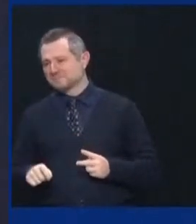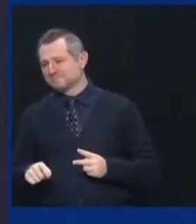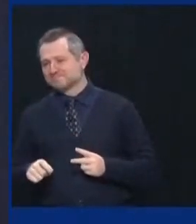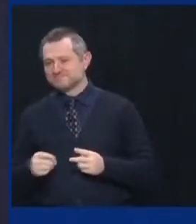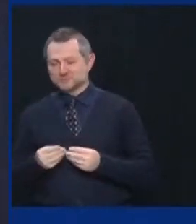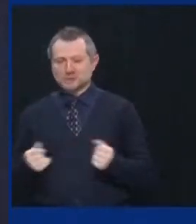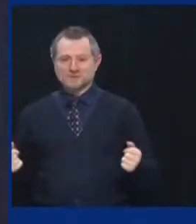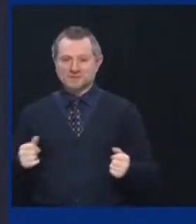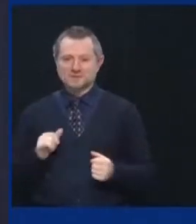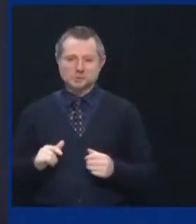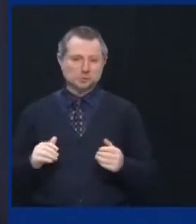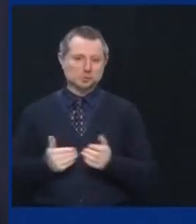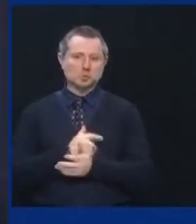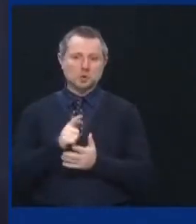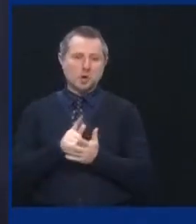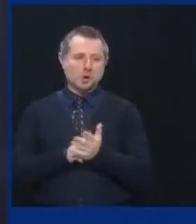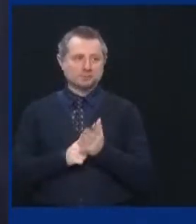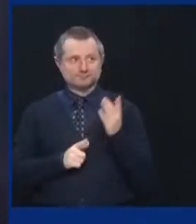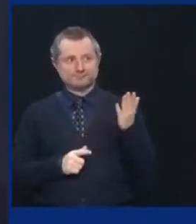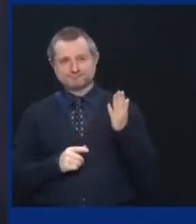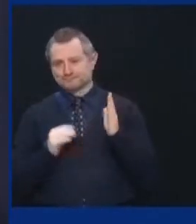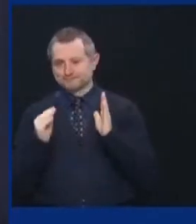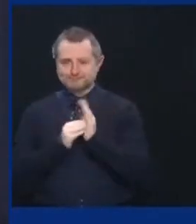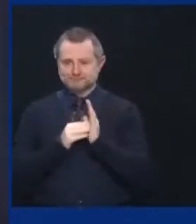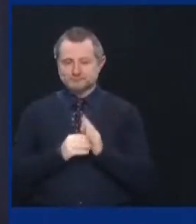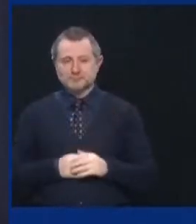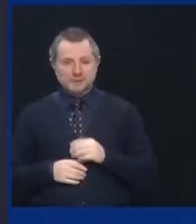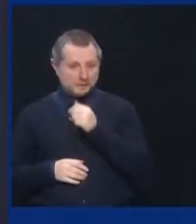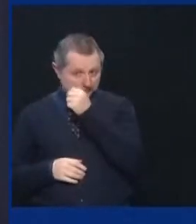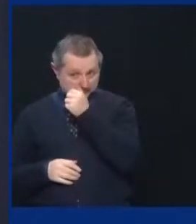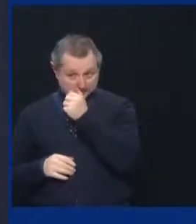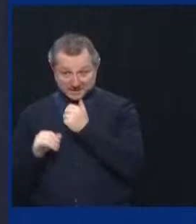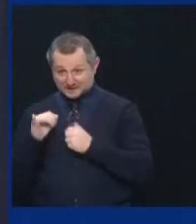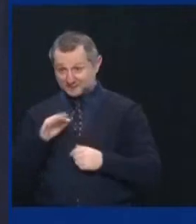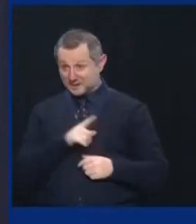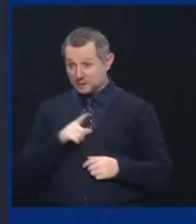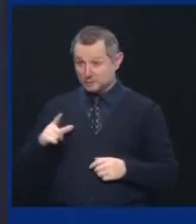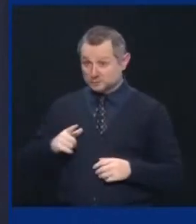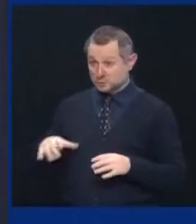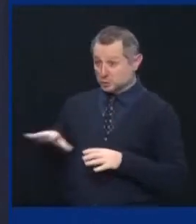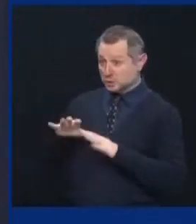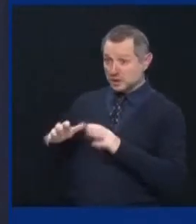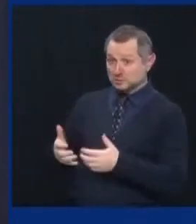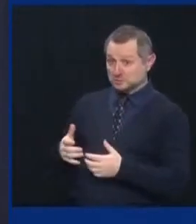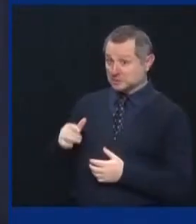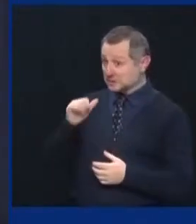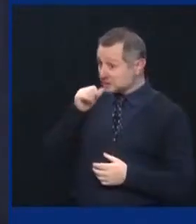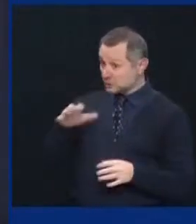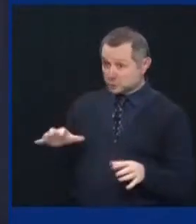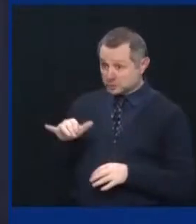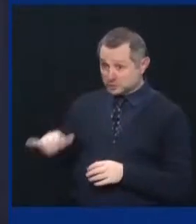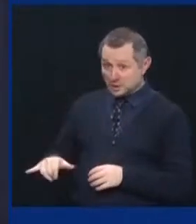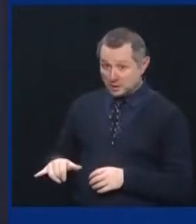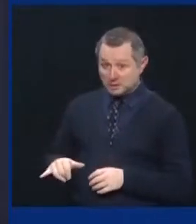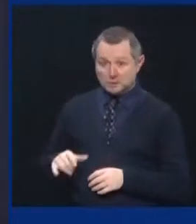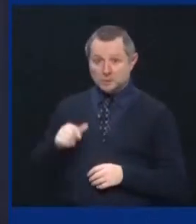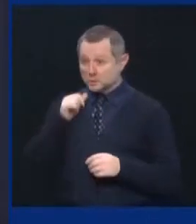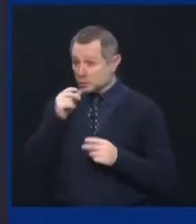piece of legislation to do that. If the legislature doesn't do it or doesn't do it